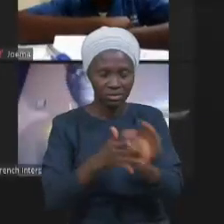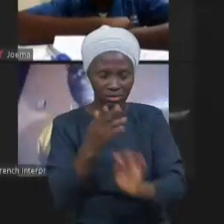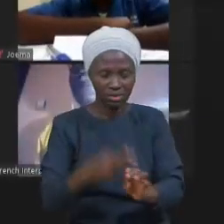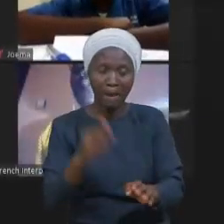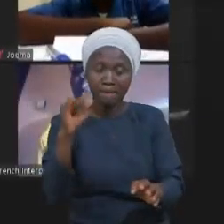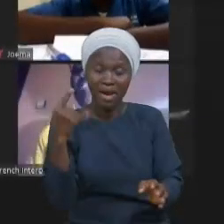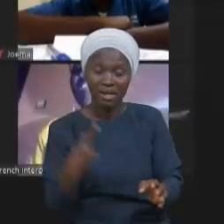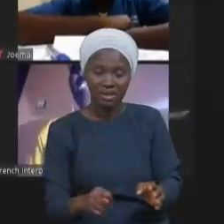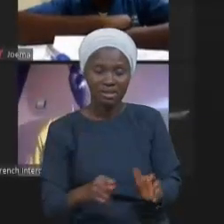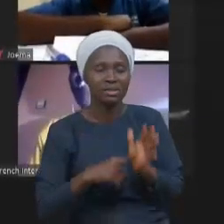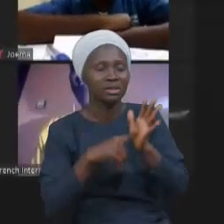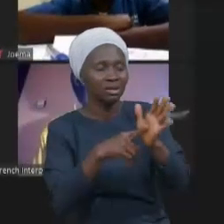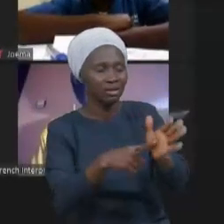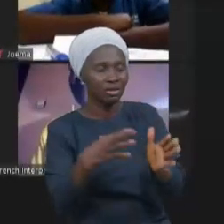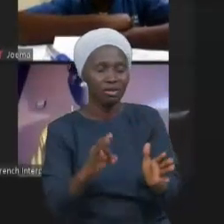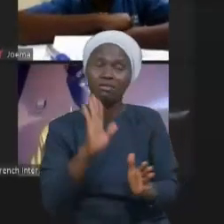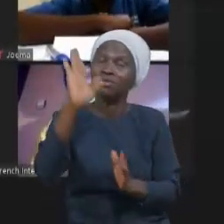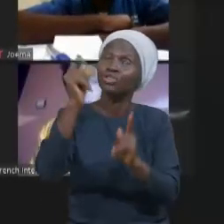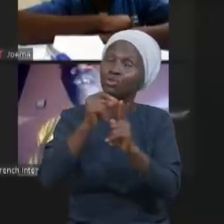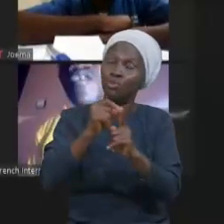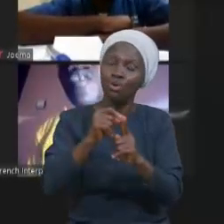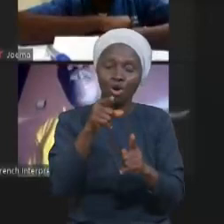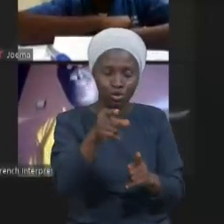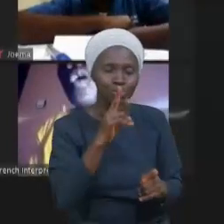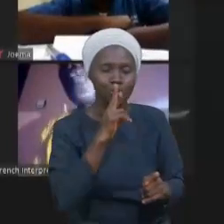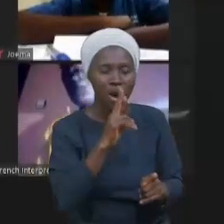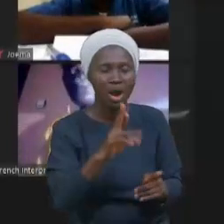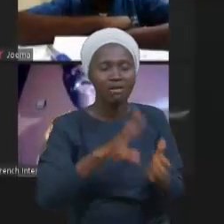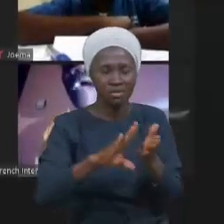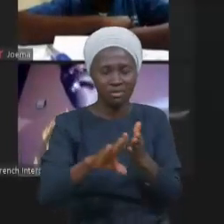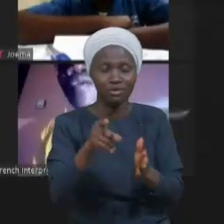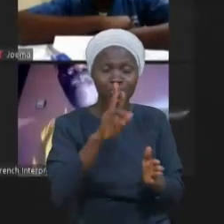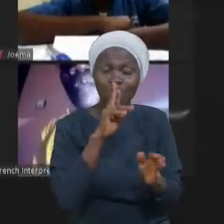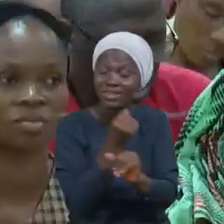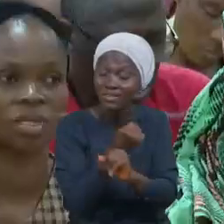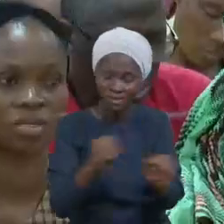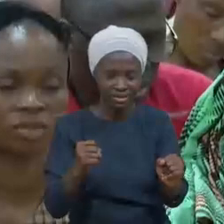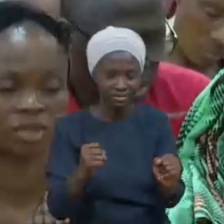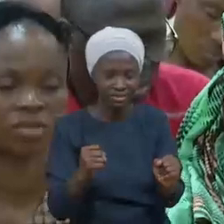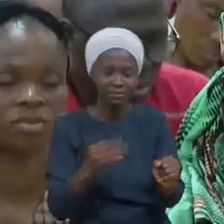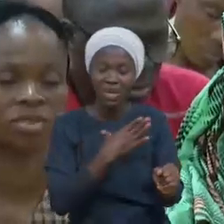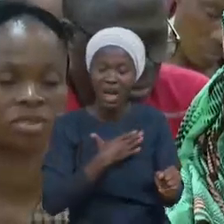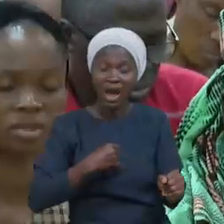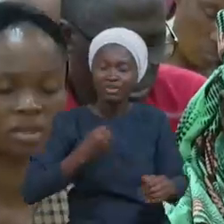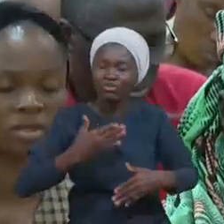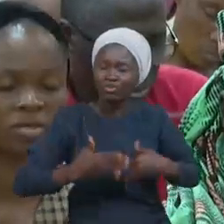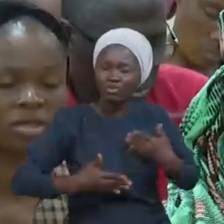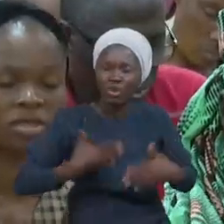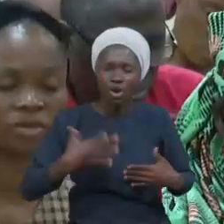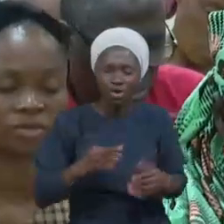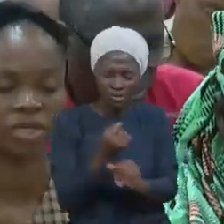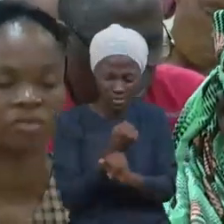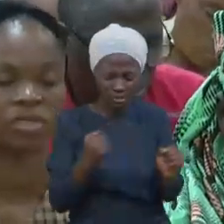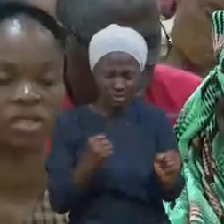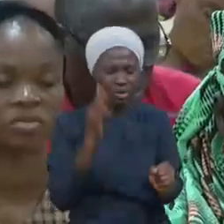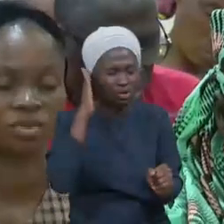his word, you are forgiven. You are saved. And the joy of salvation will